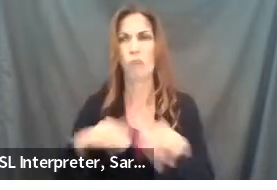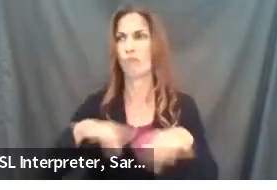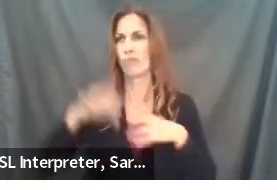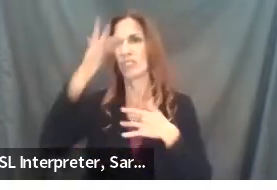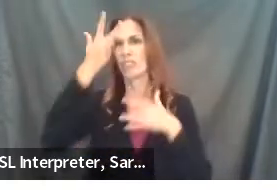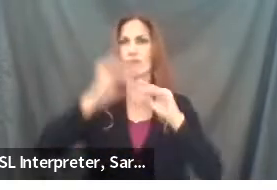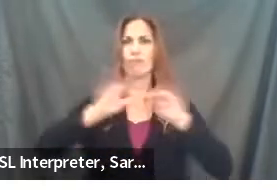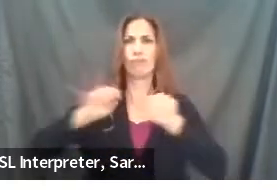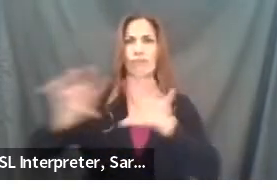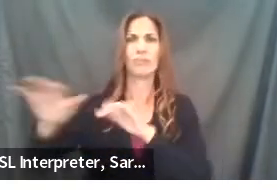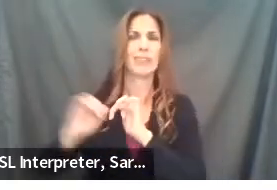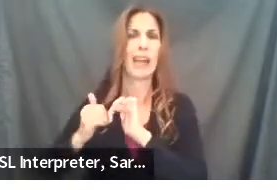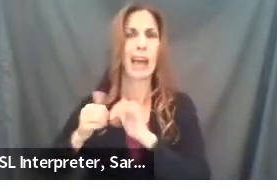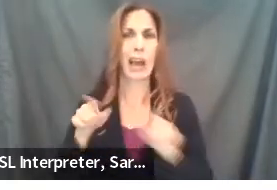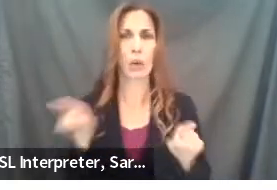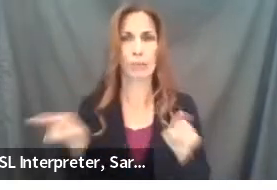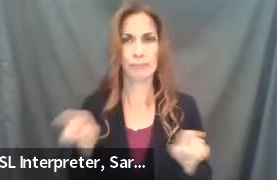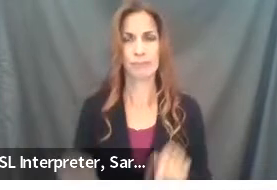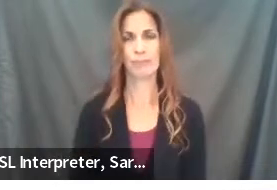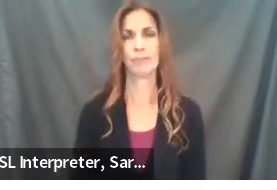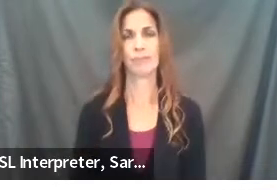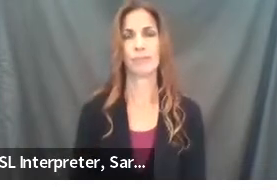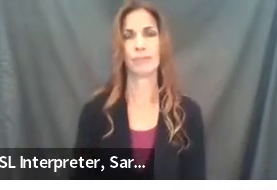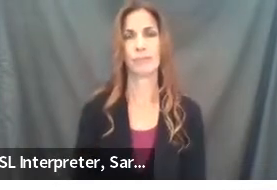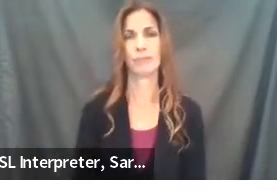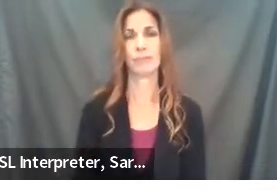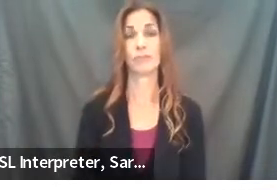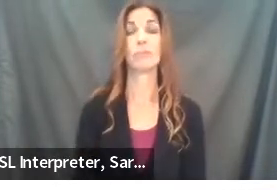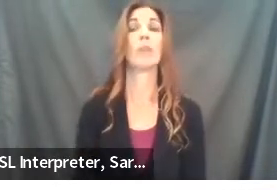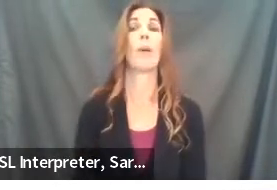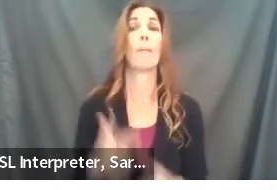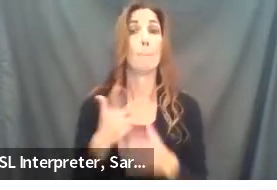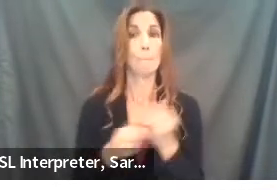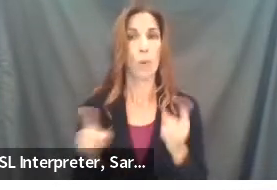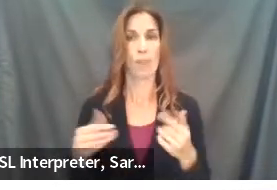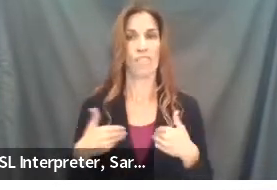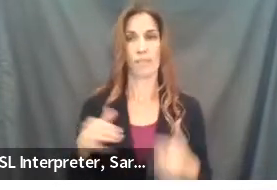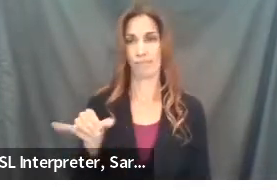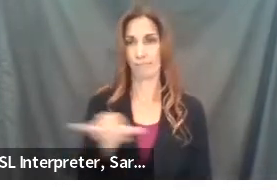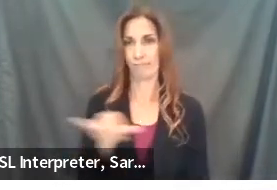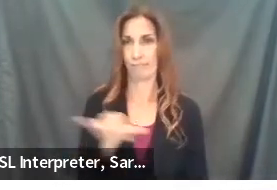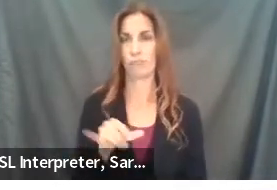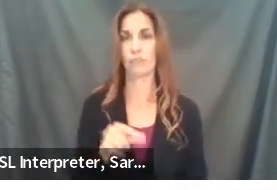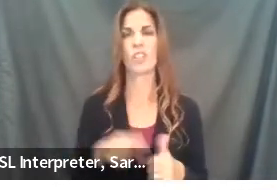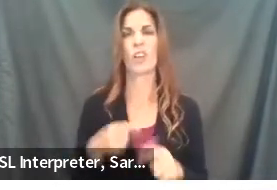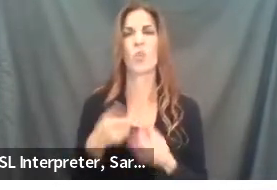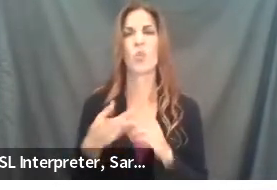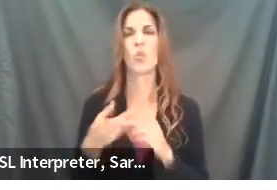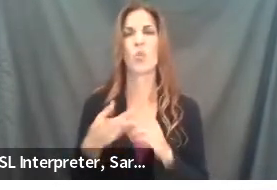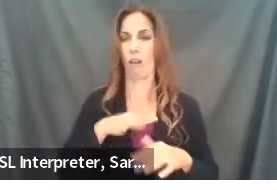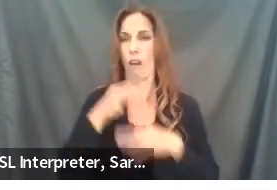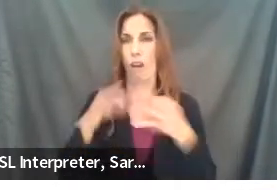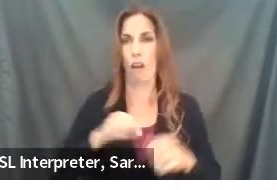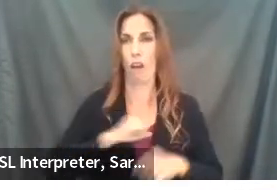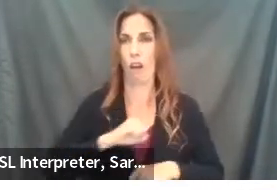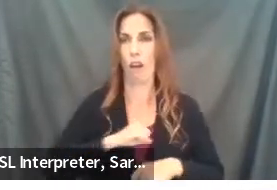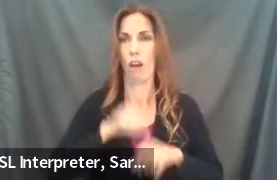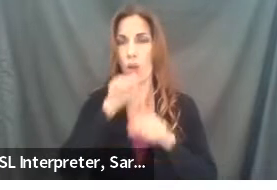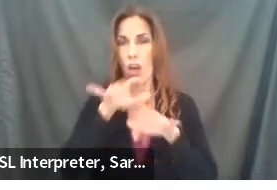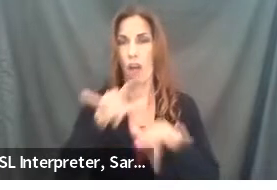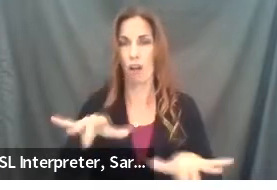Ways in which both viruses spread are droplets. So say if someone